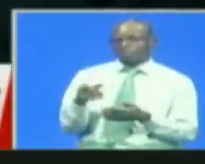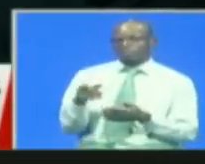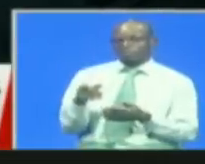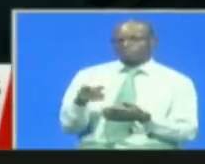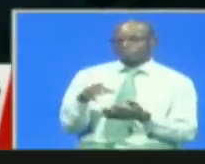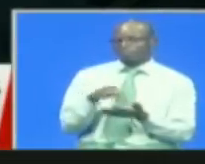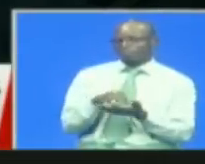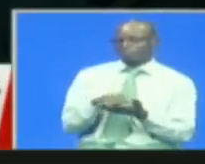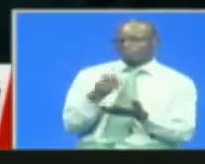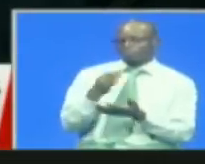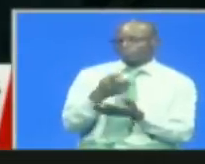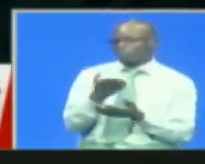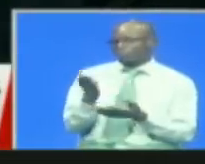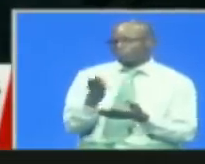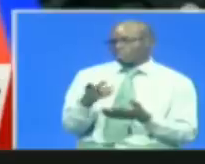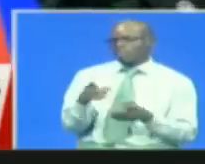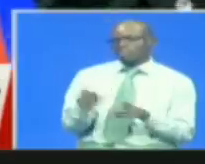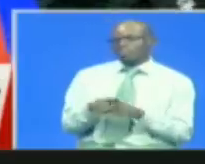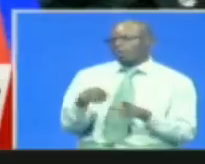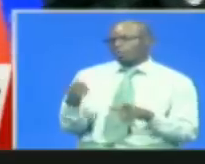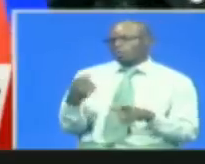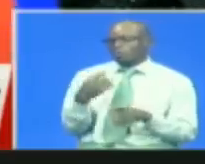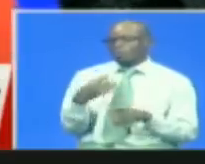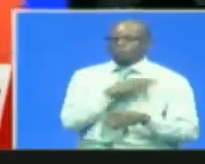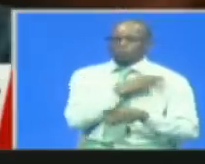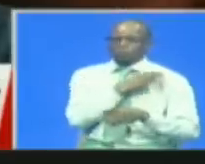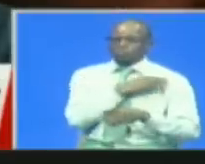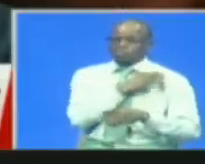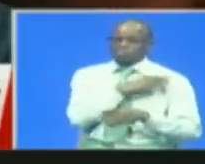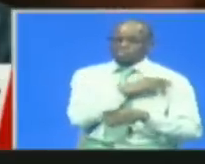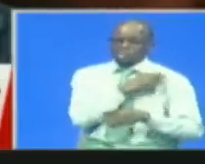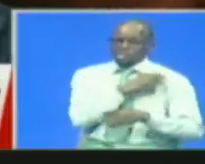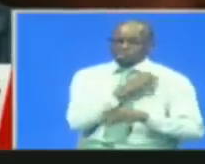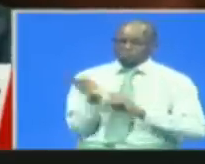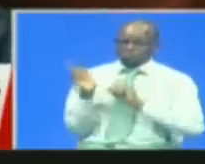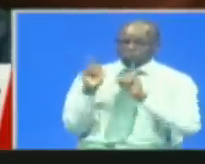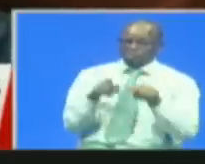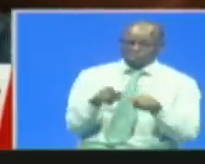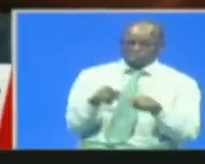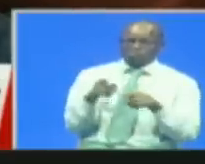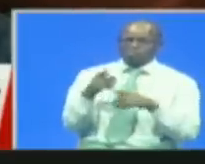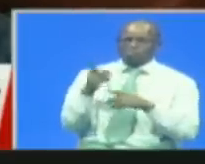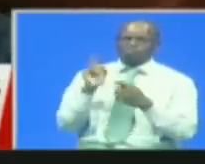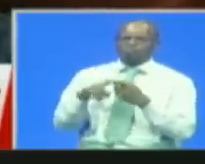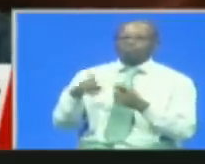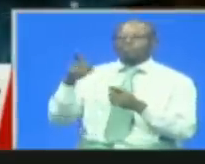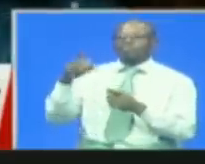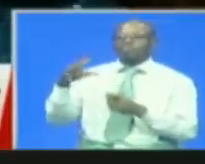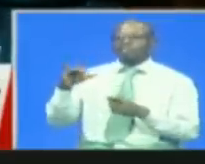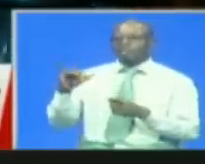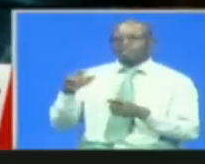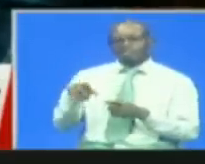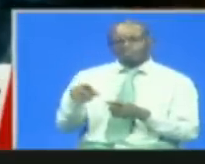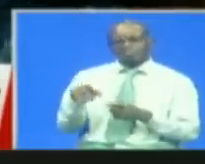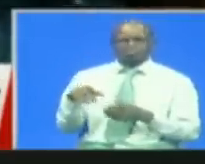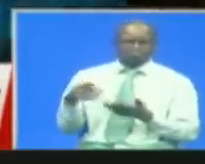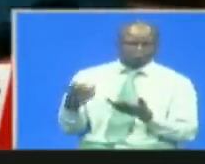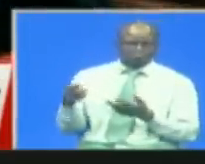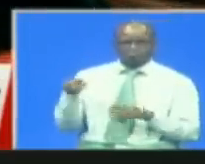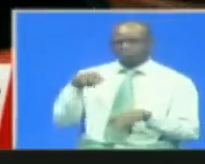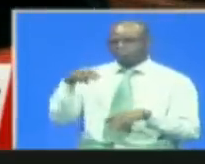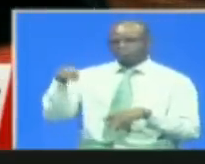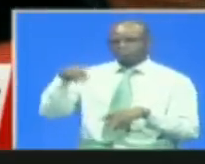who voluntarily appeared at the Directorate of Criminal Investigations hangs in the balance. According to the Code of Conduct,